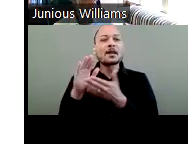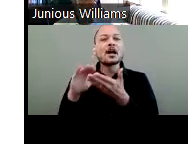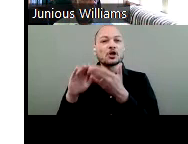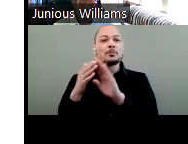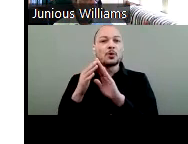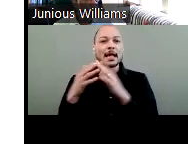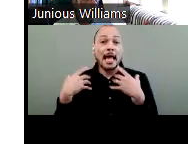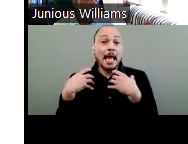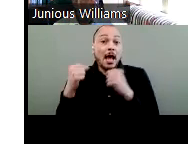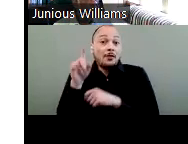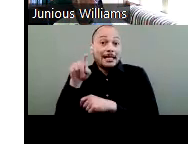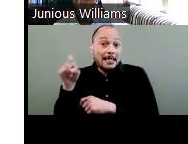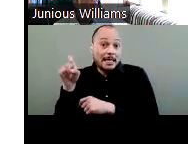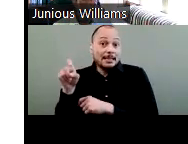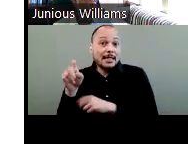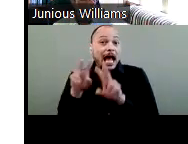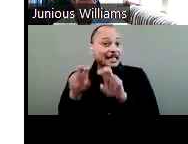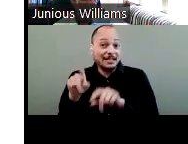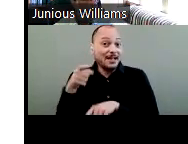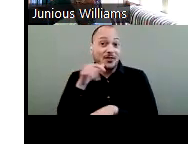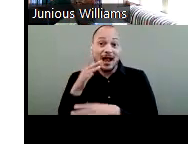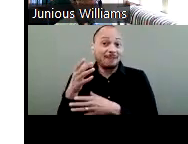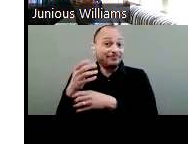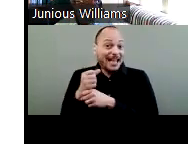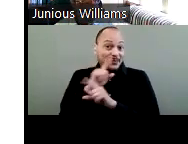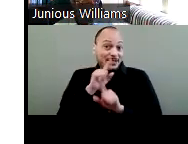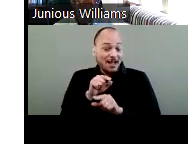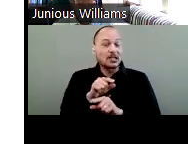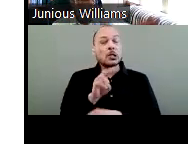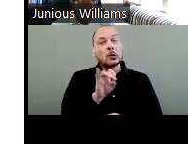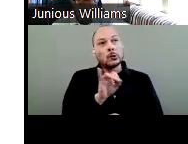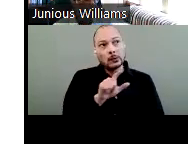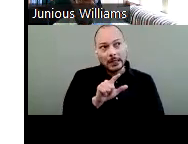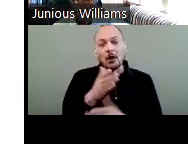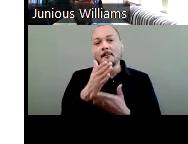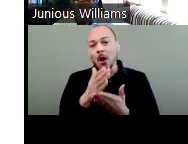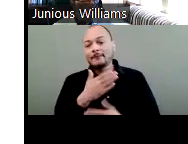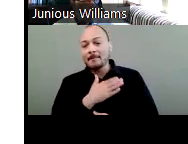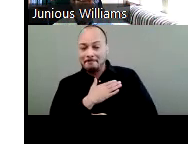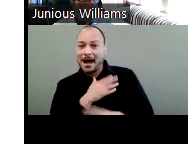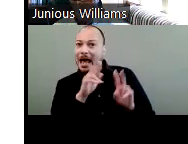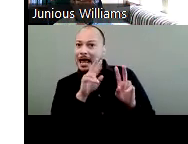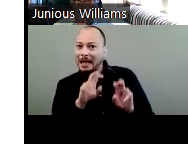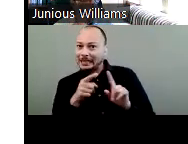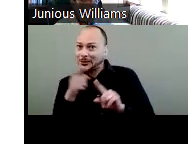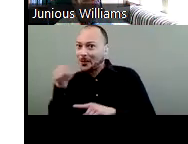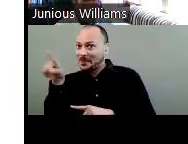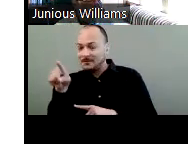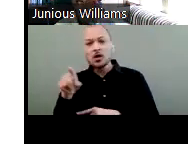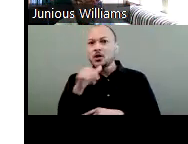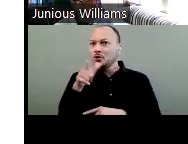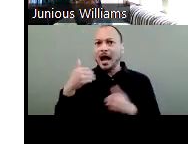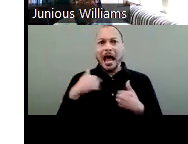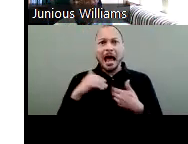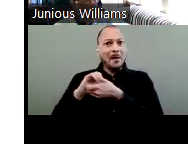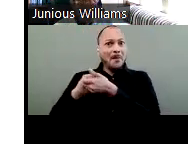community health needs assessment, and they're not getting responses. Well, part of it, and this is my analysis to them, is you don't have